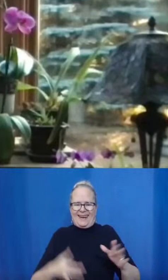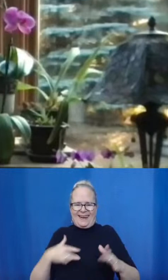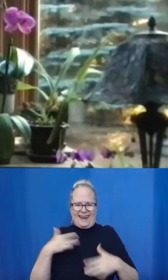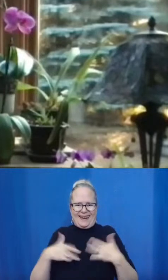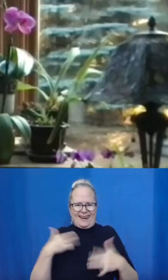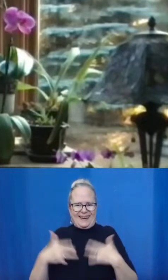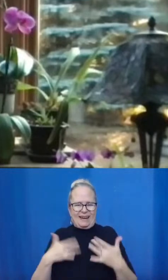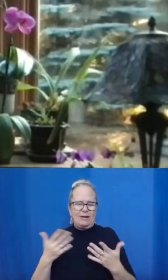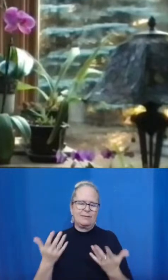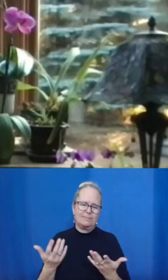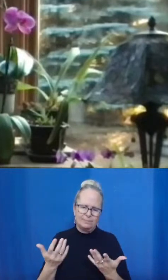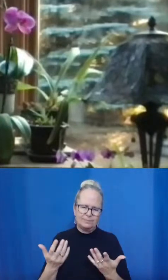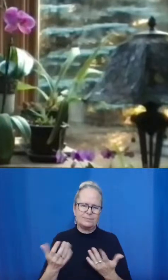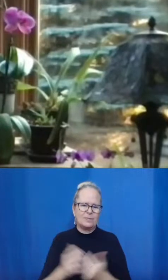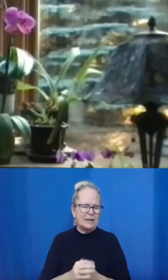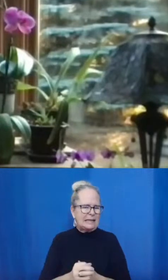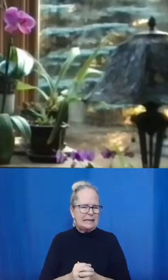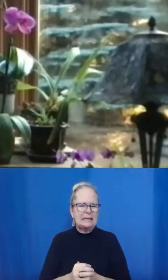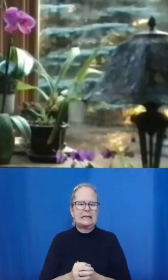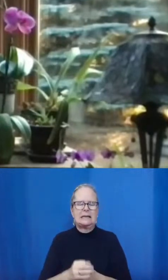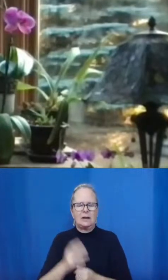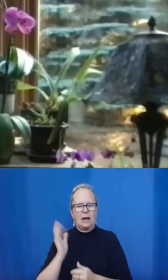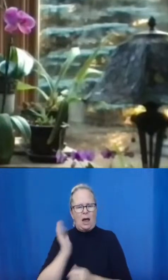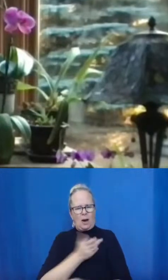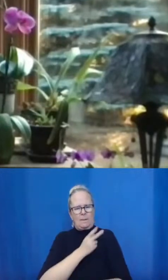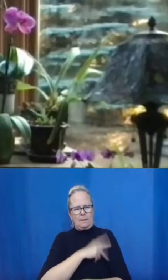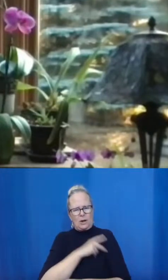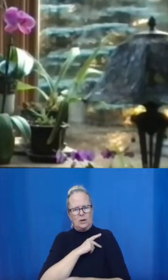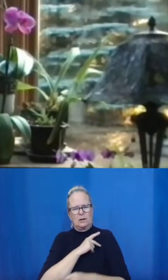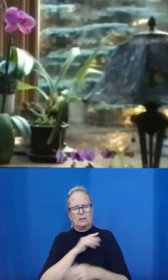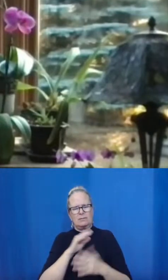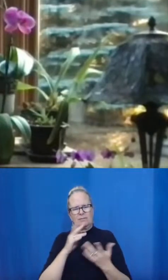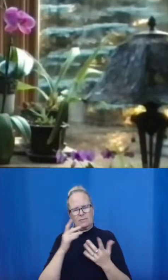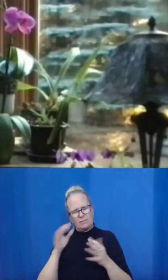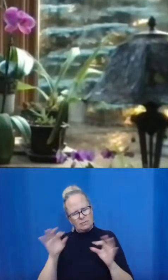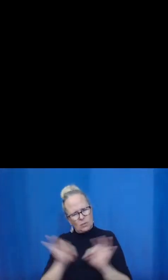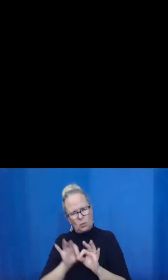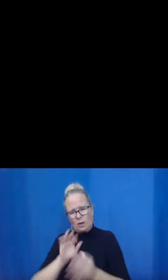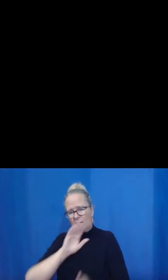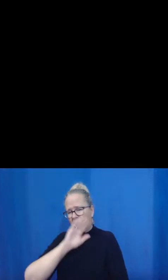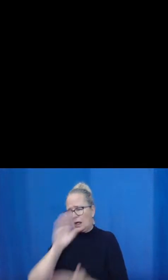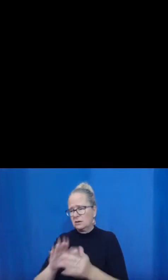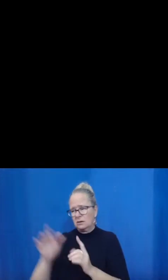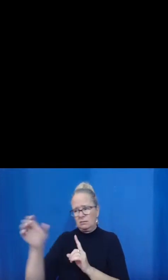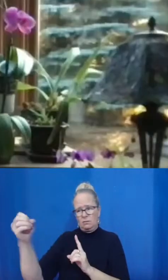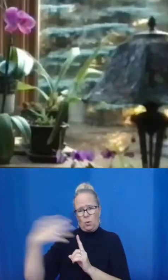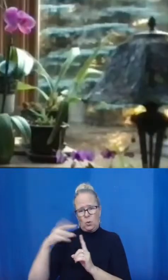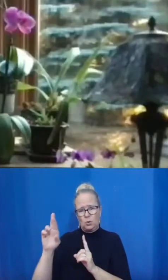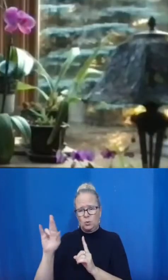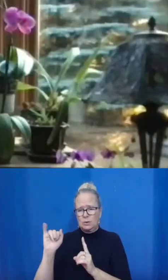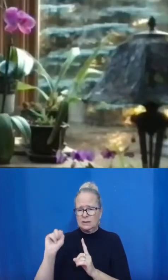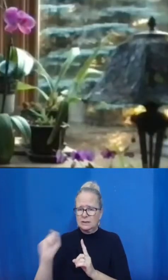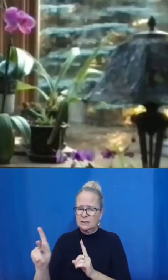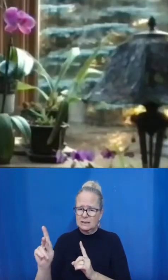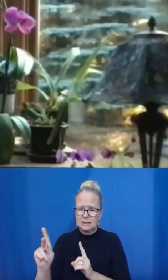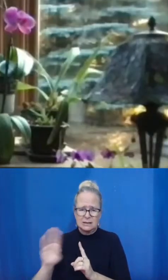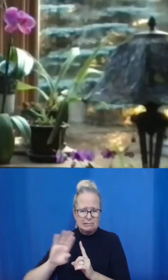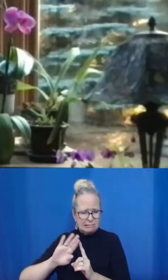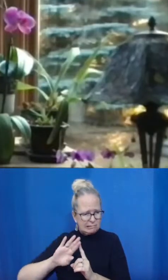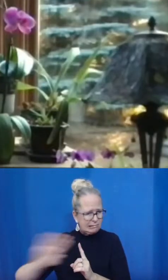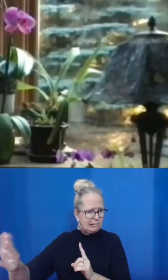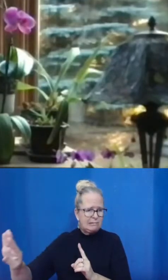hospital and providing and providing access